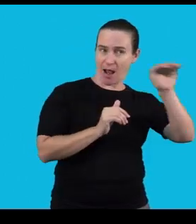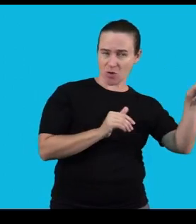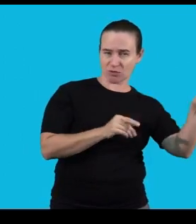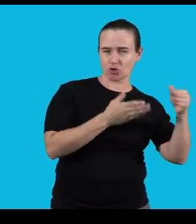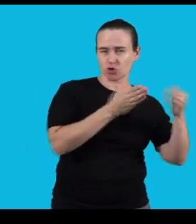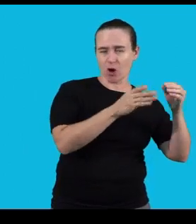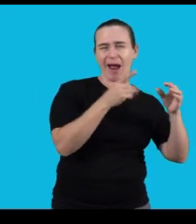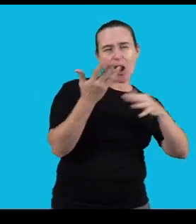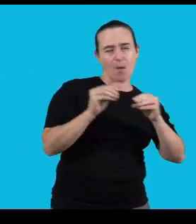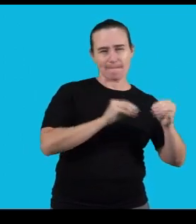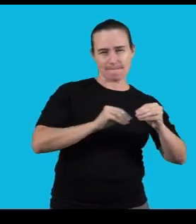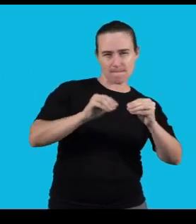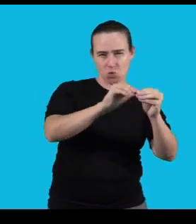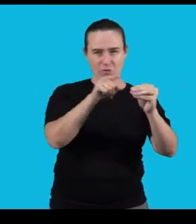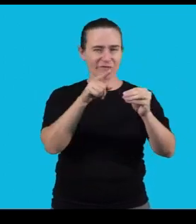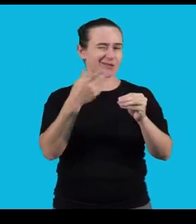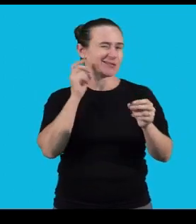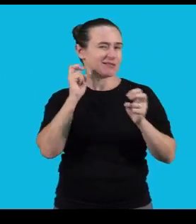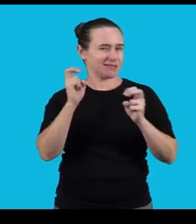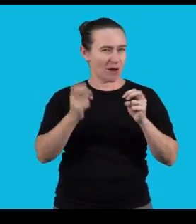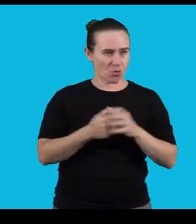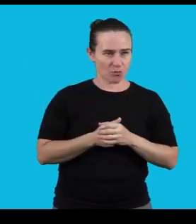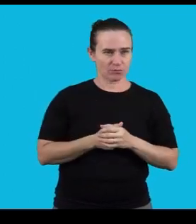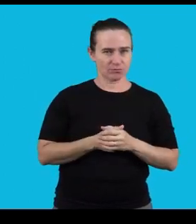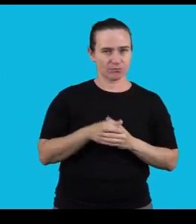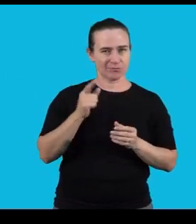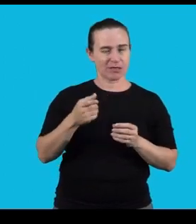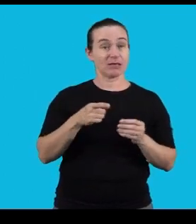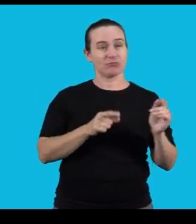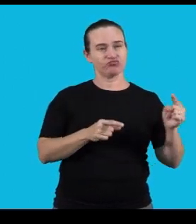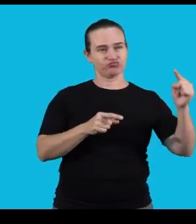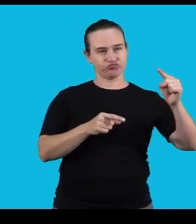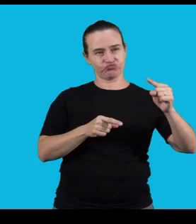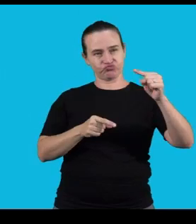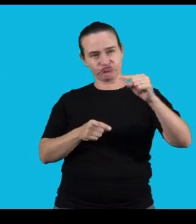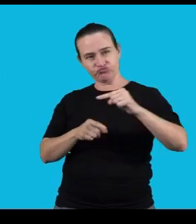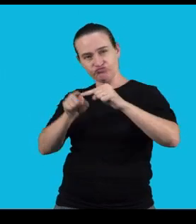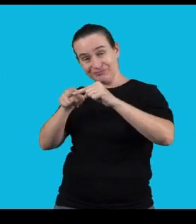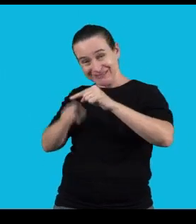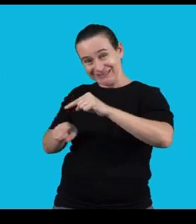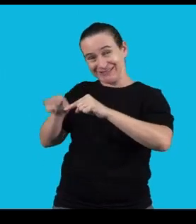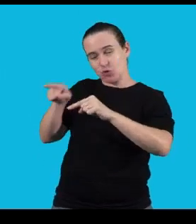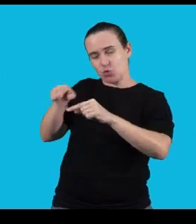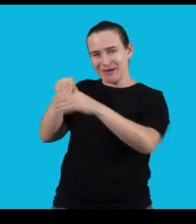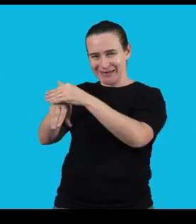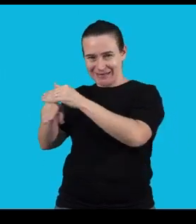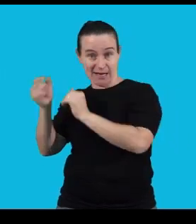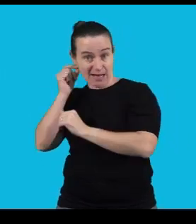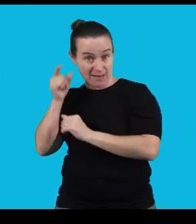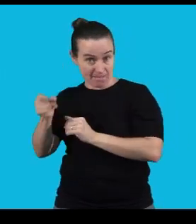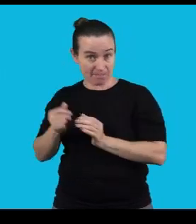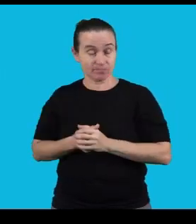to show the movement of the sound until it reaches the inner